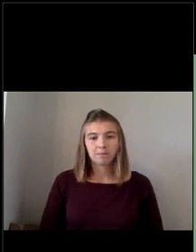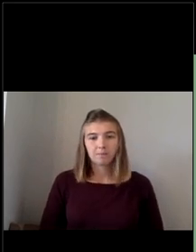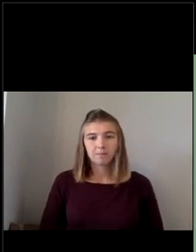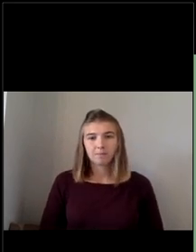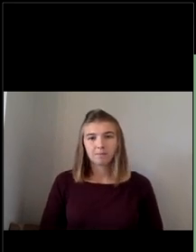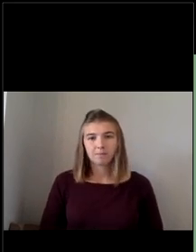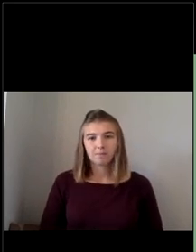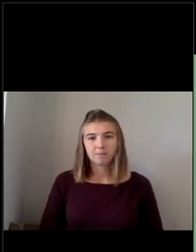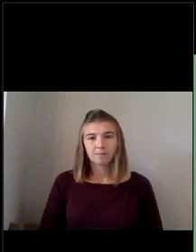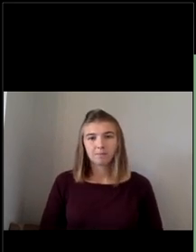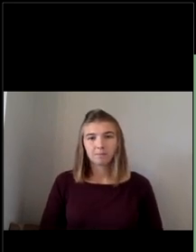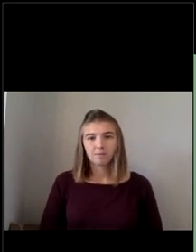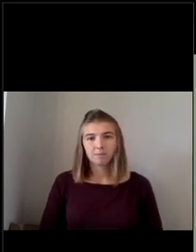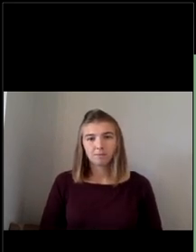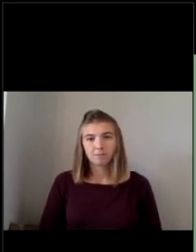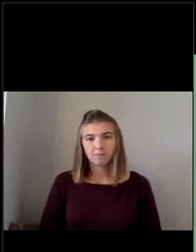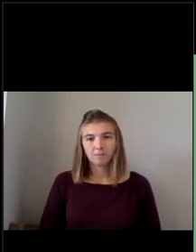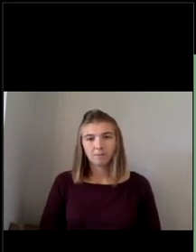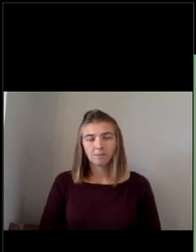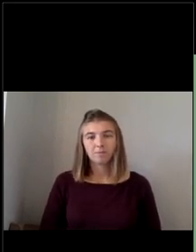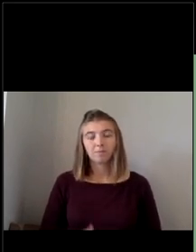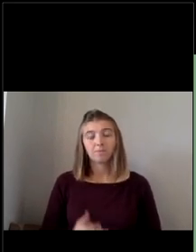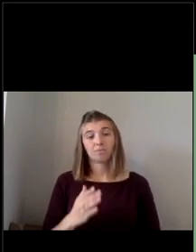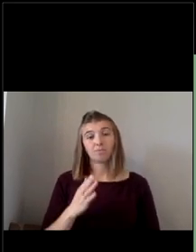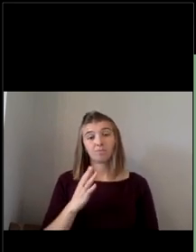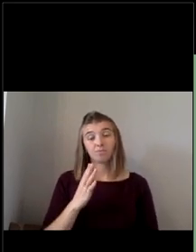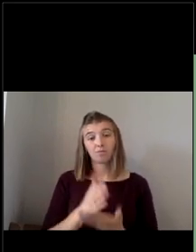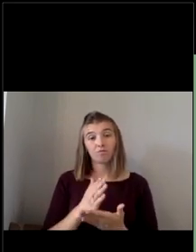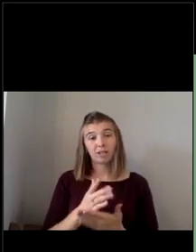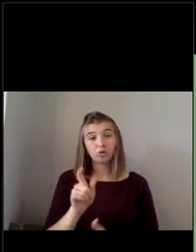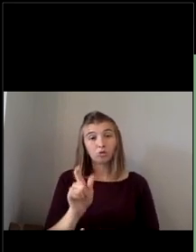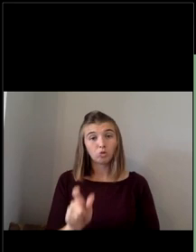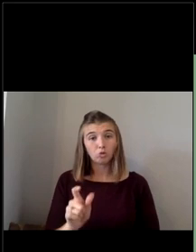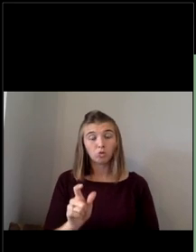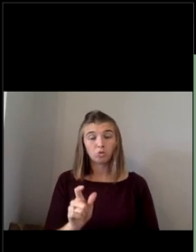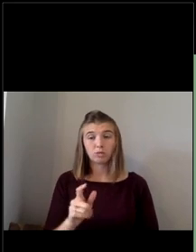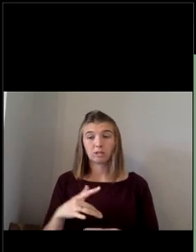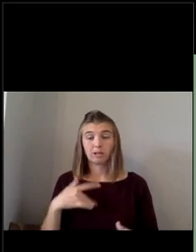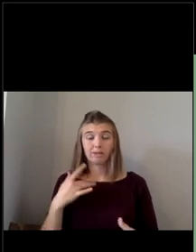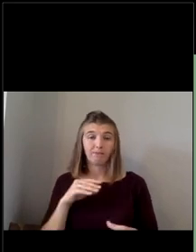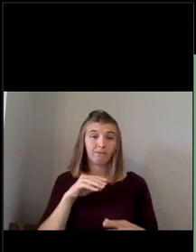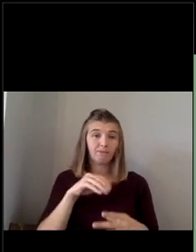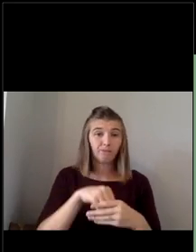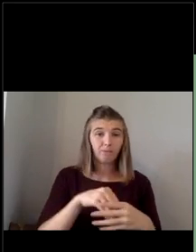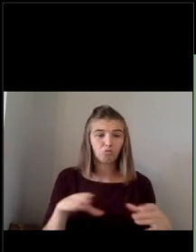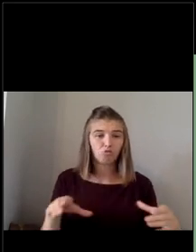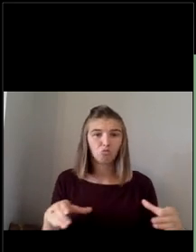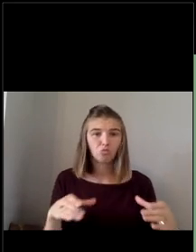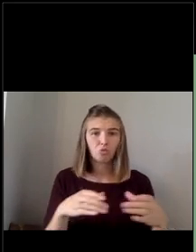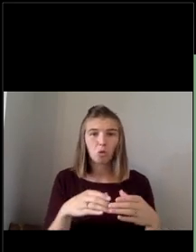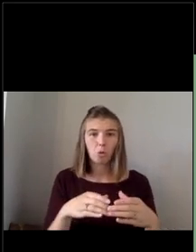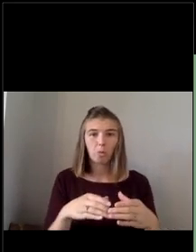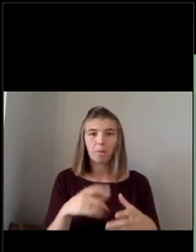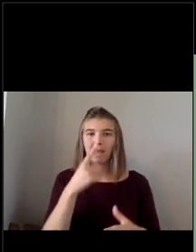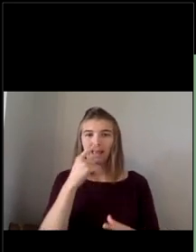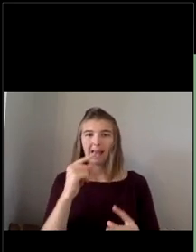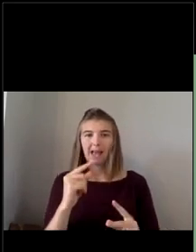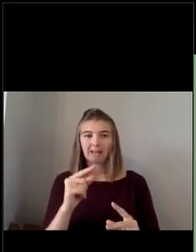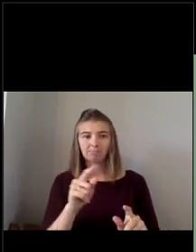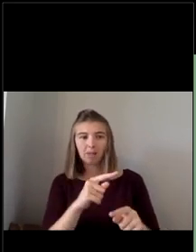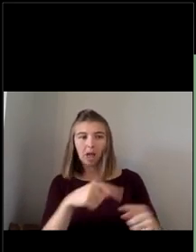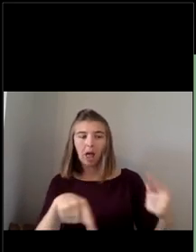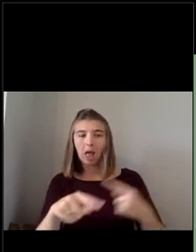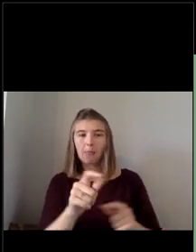to institutional culture, because they can often be viewed, albeit unintentionally, as the